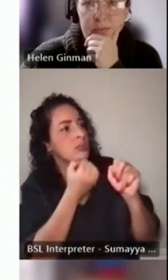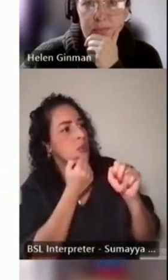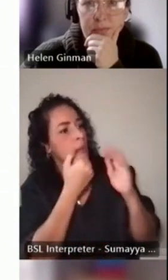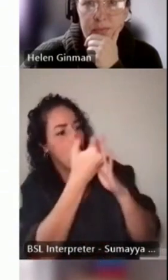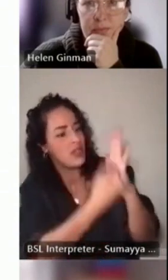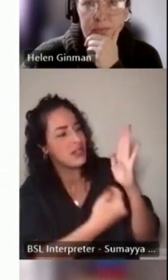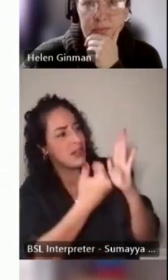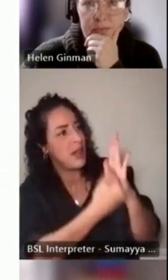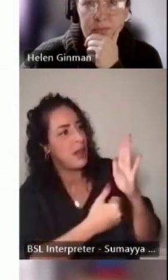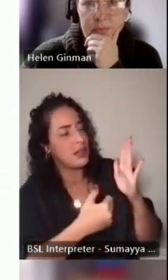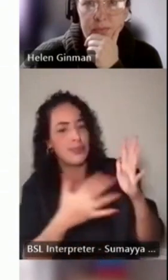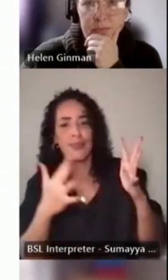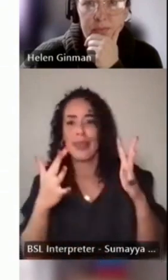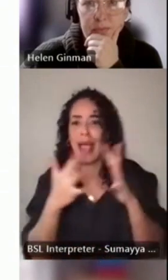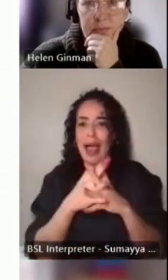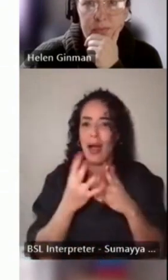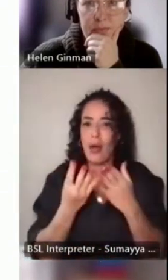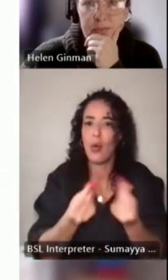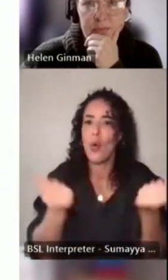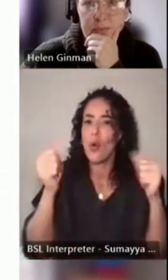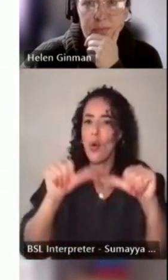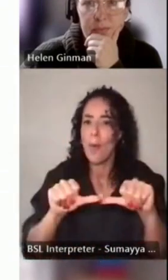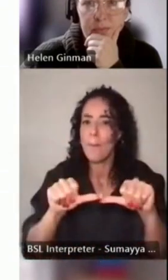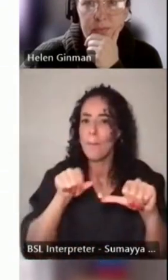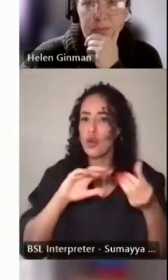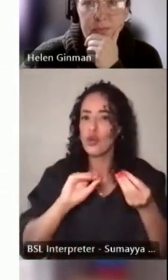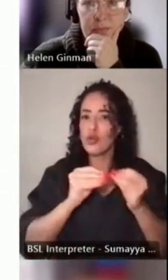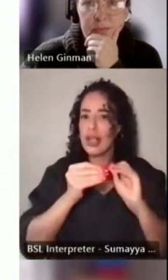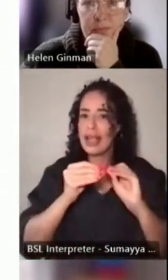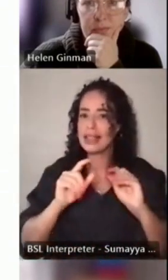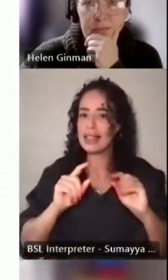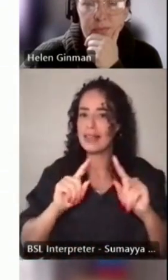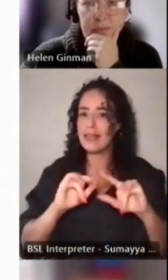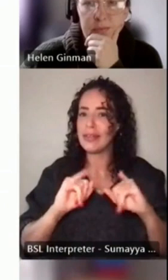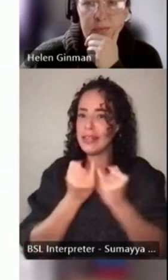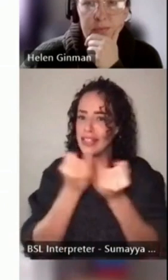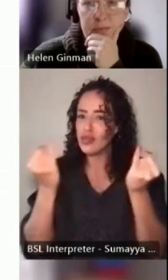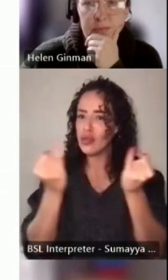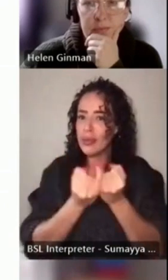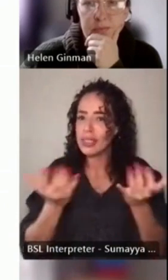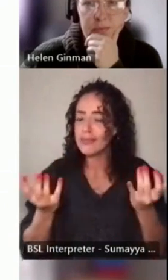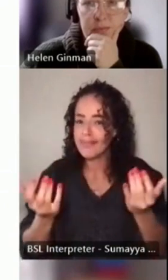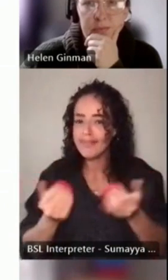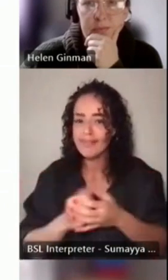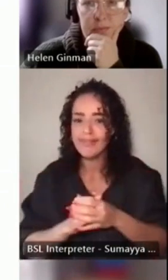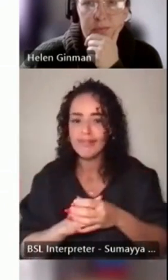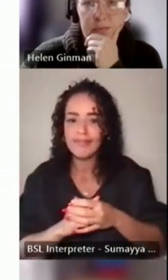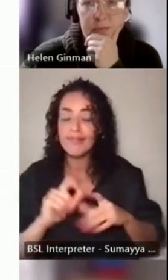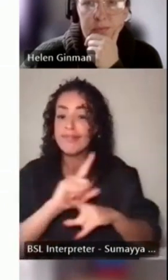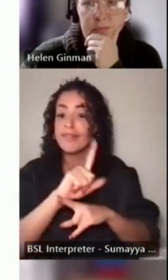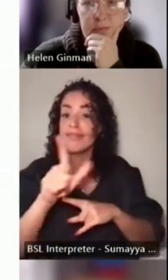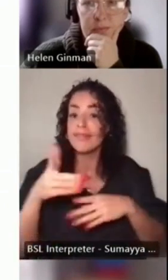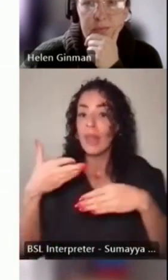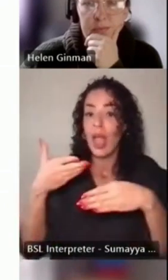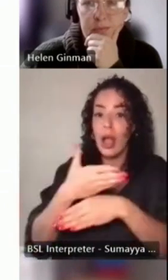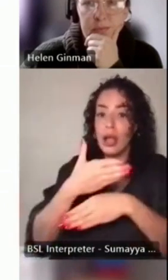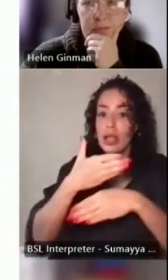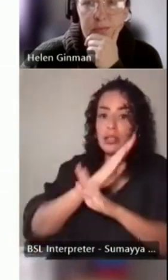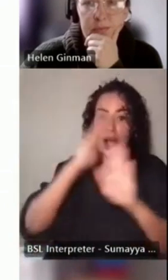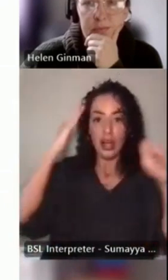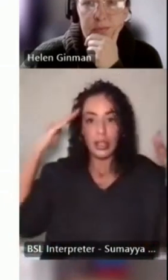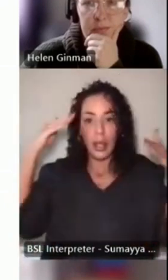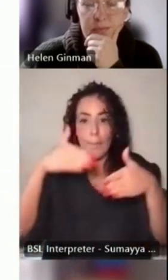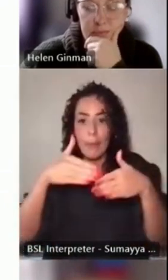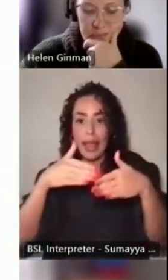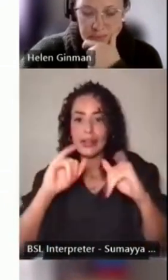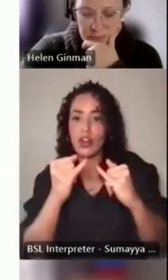you resolve those creative differences between you? Then we've got task-based conflict.